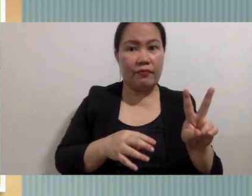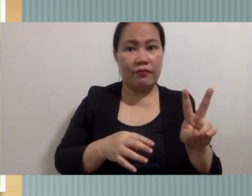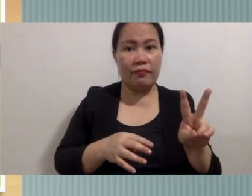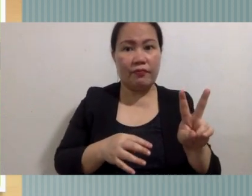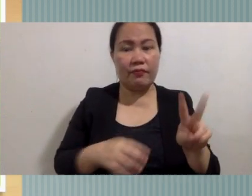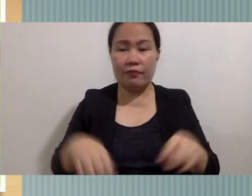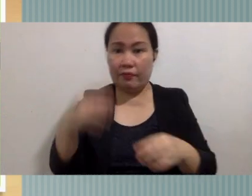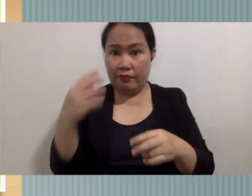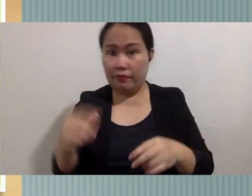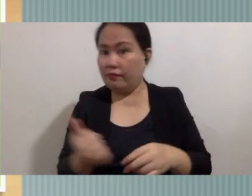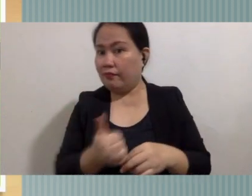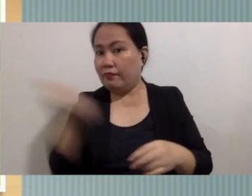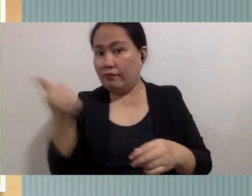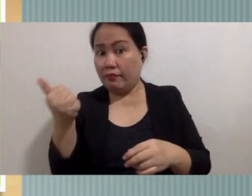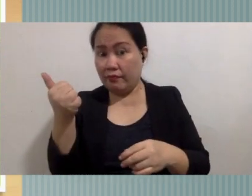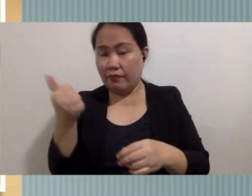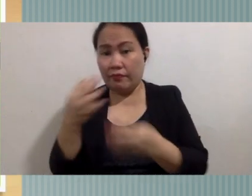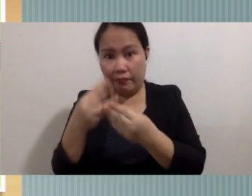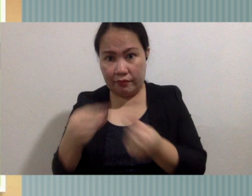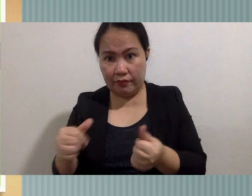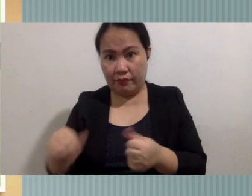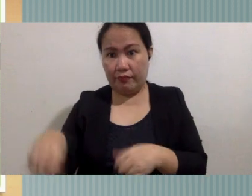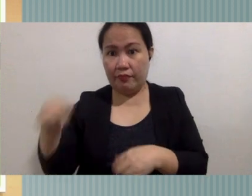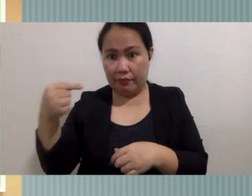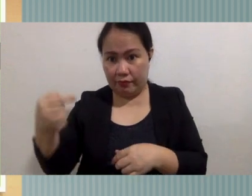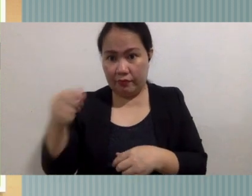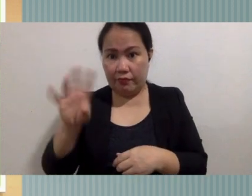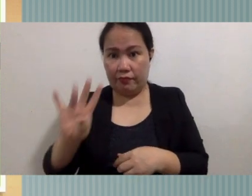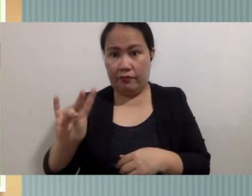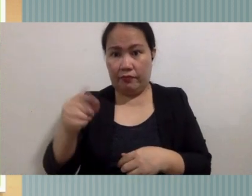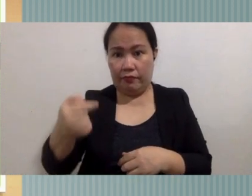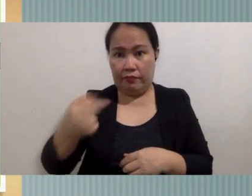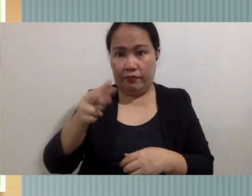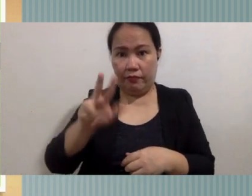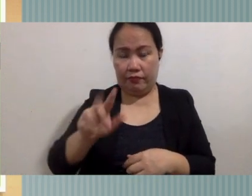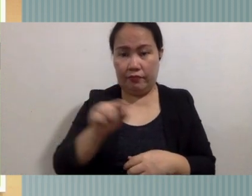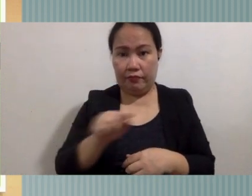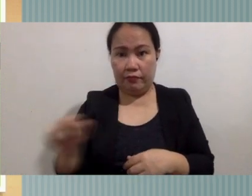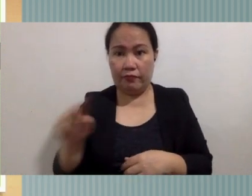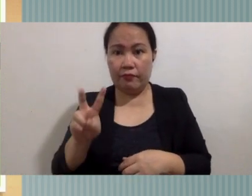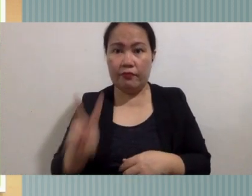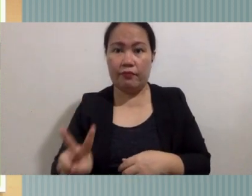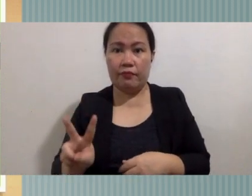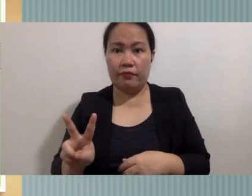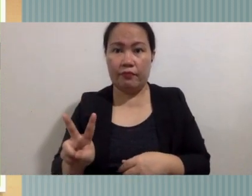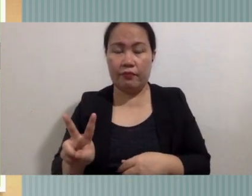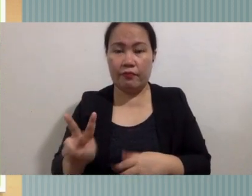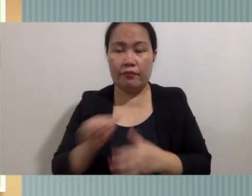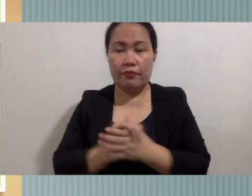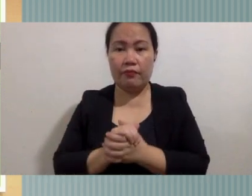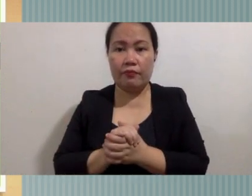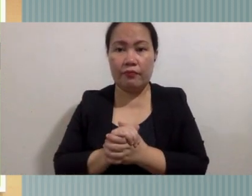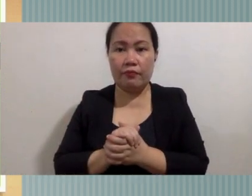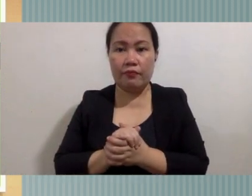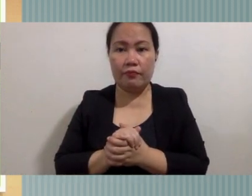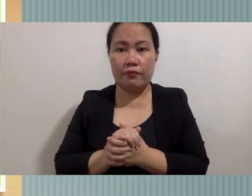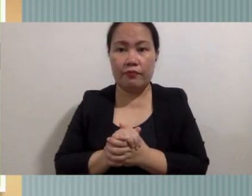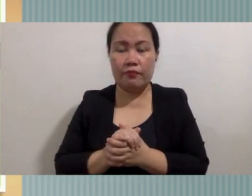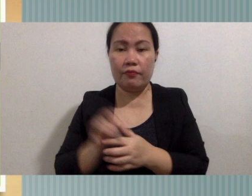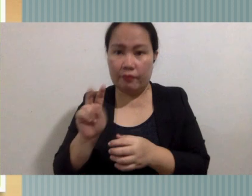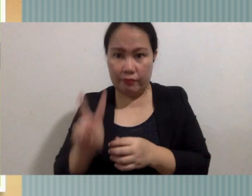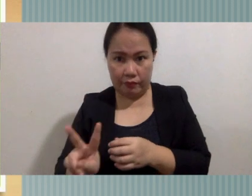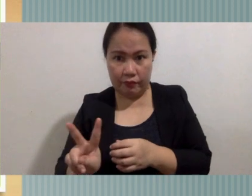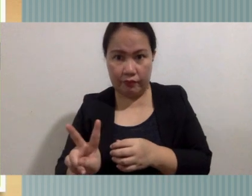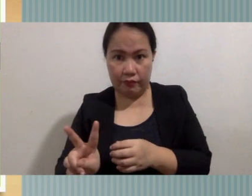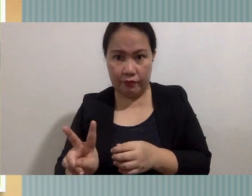dito ay negative 2. The other one is negative 7 minus 3, kasi